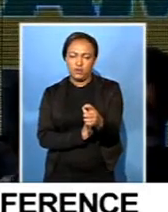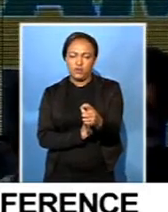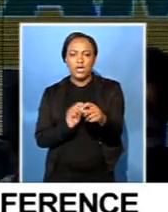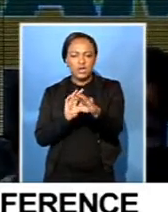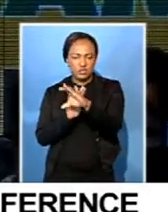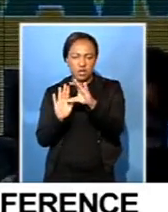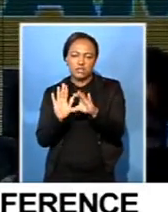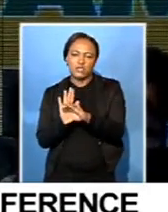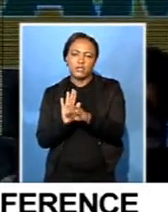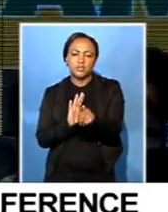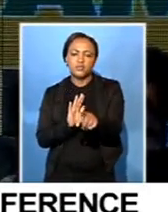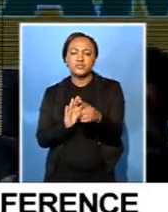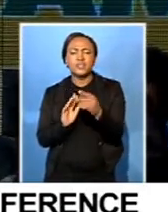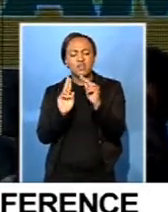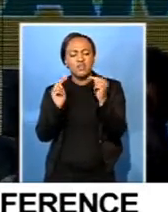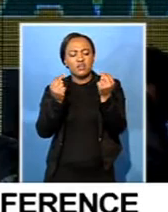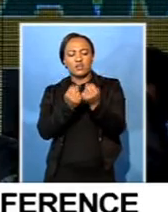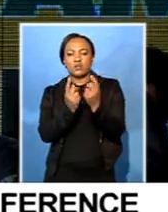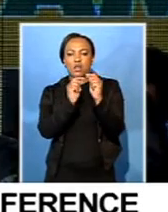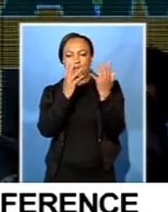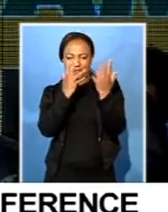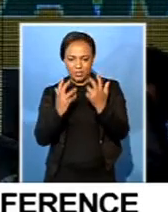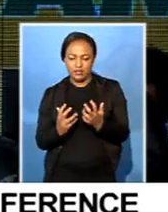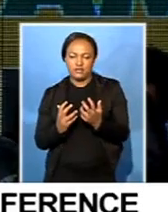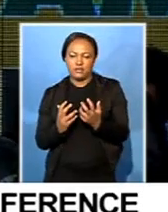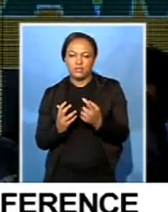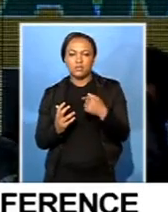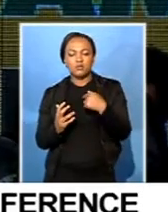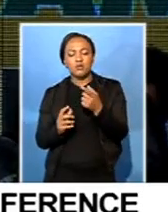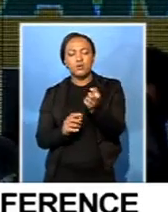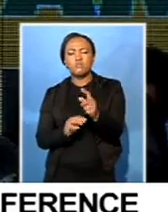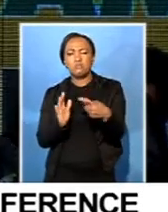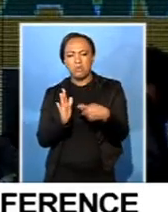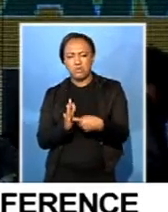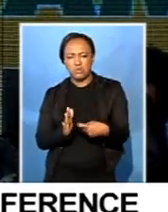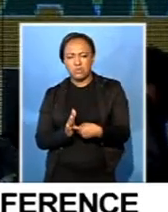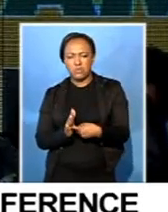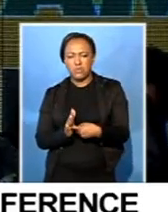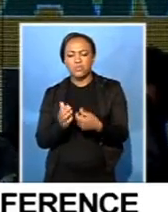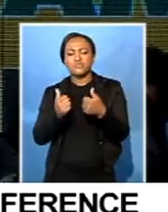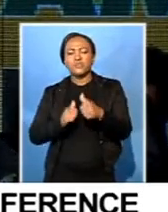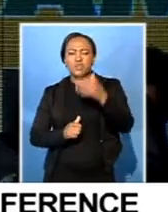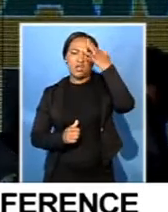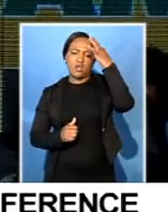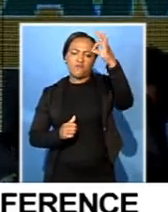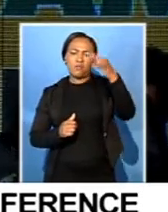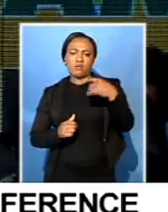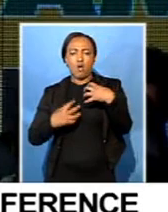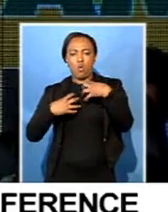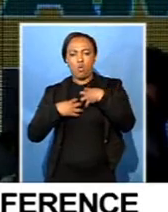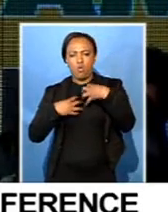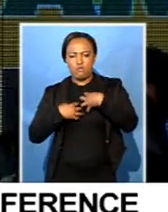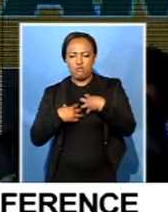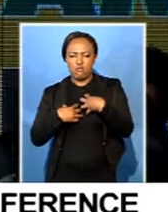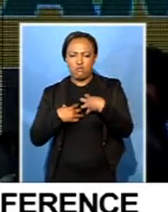charter, the national budget, and procurement, state-owned